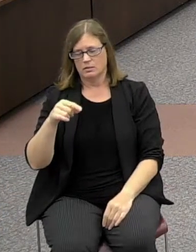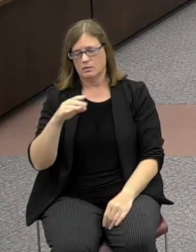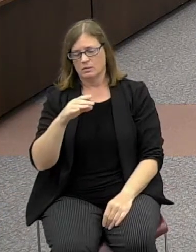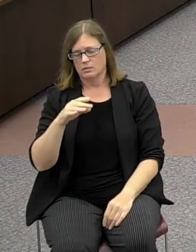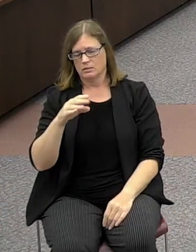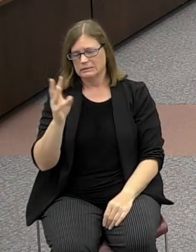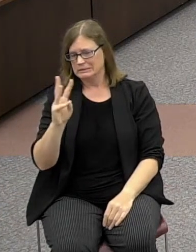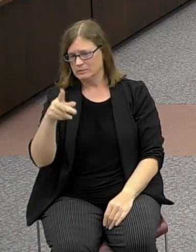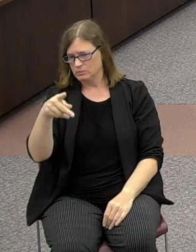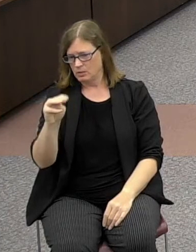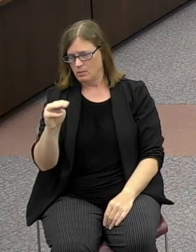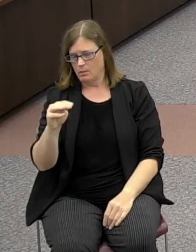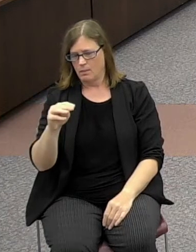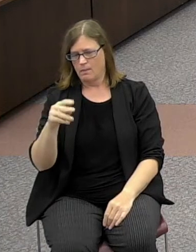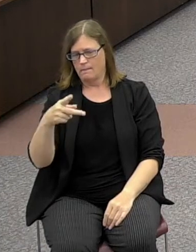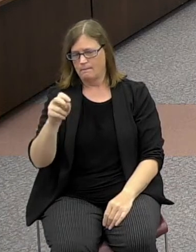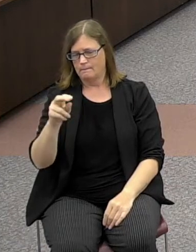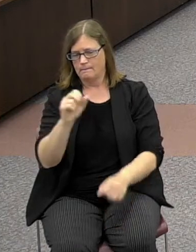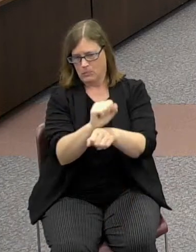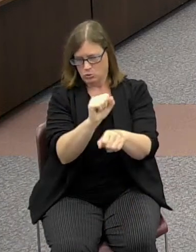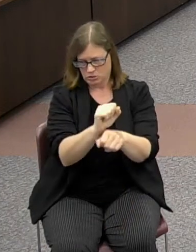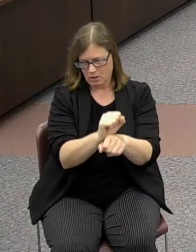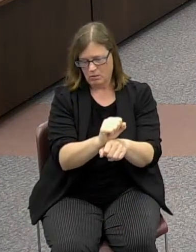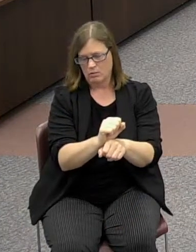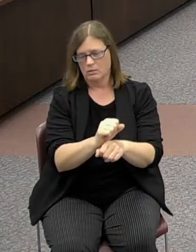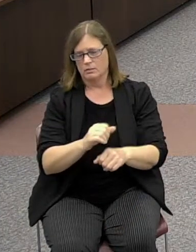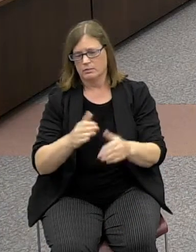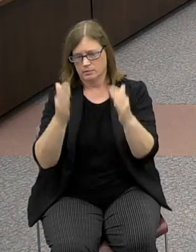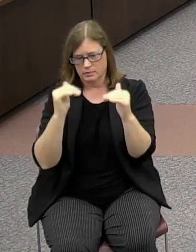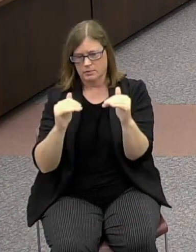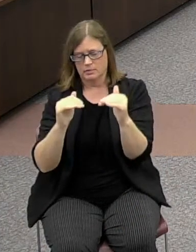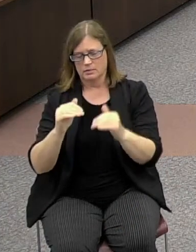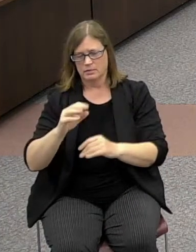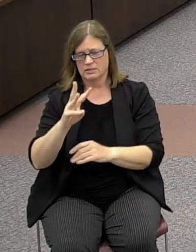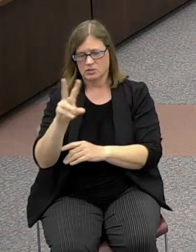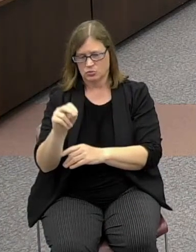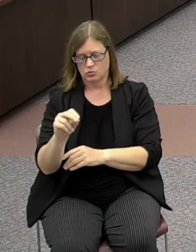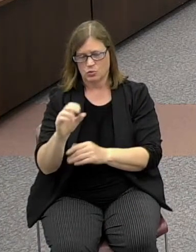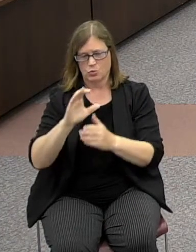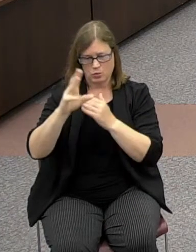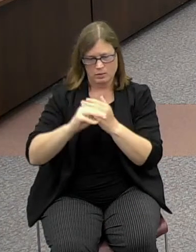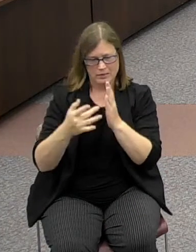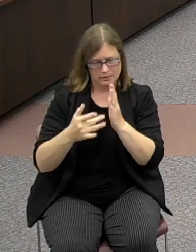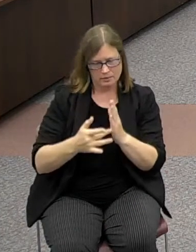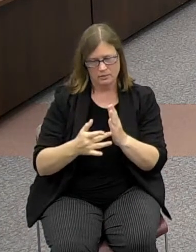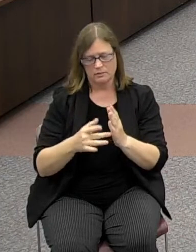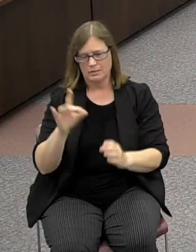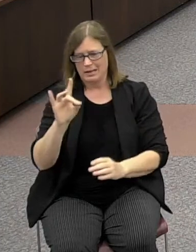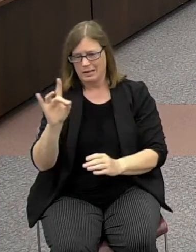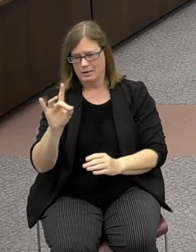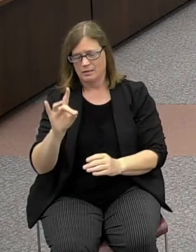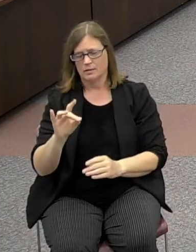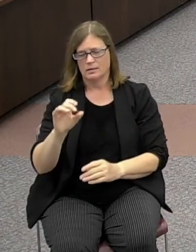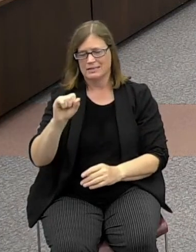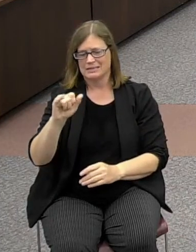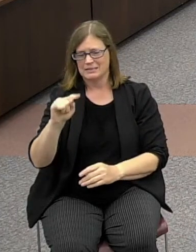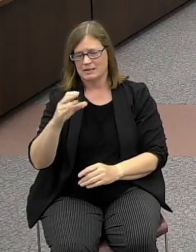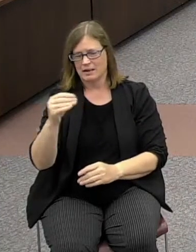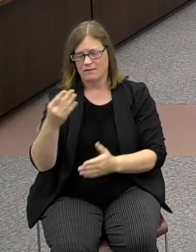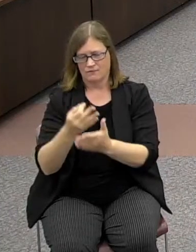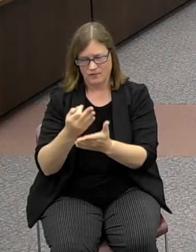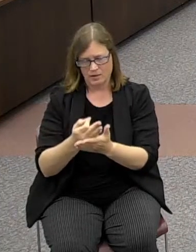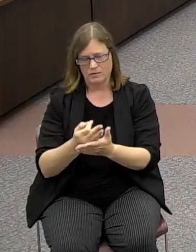6 o'clock is Personnel Policy Administration, 6:30 Curriculum and Technology, 8 p.m. Site and Finance. And the next